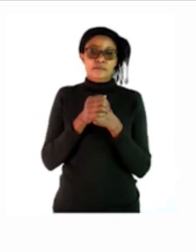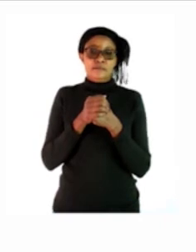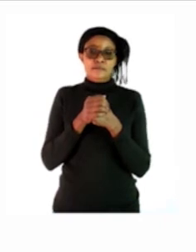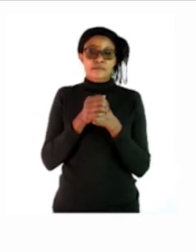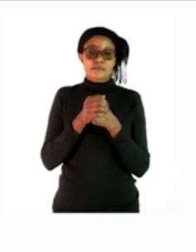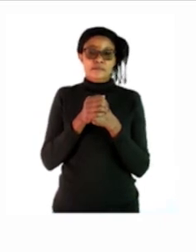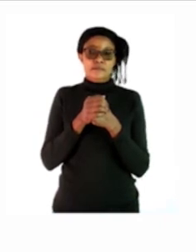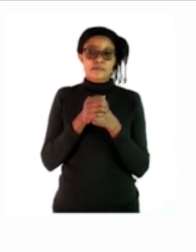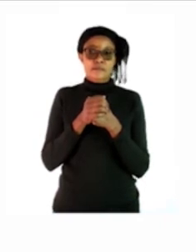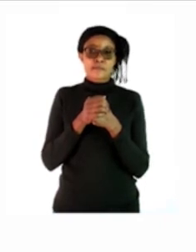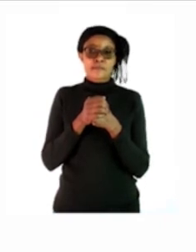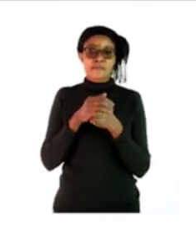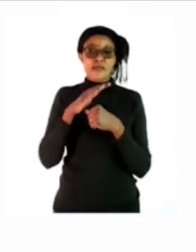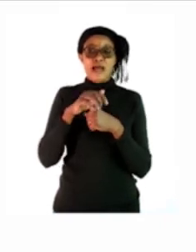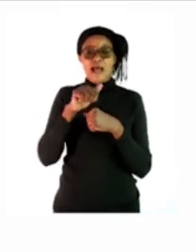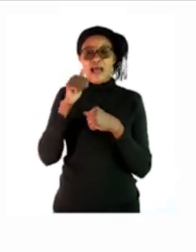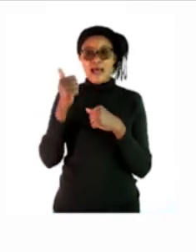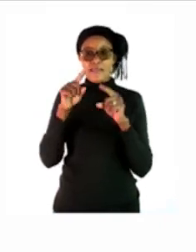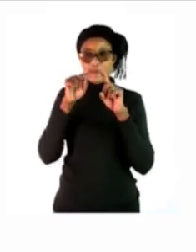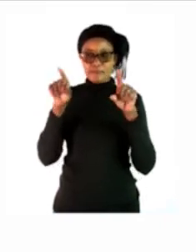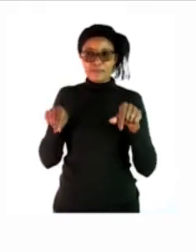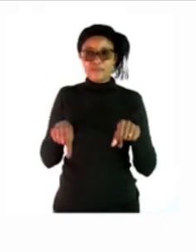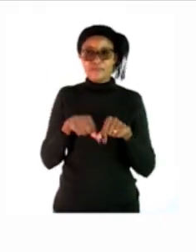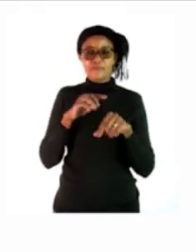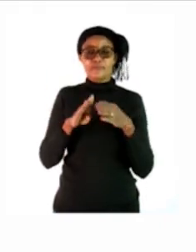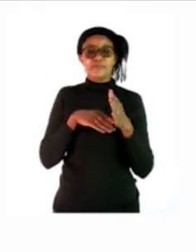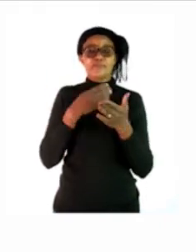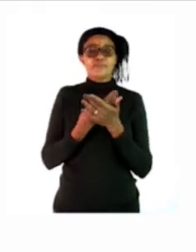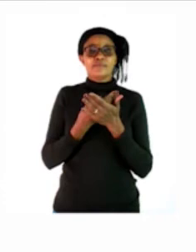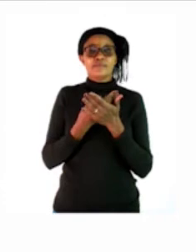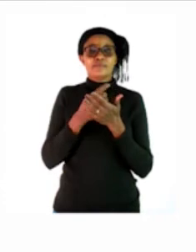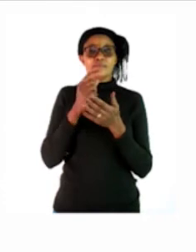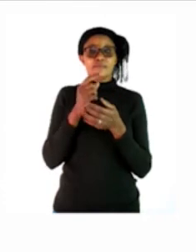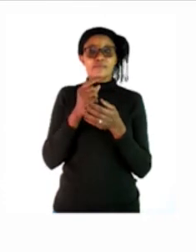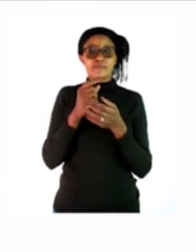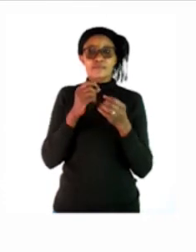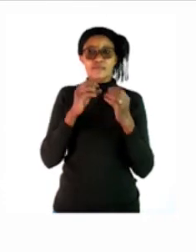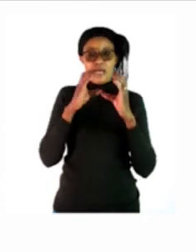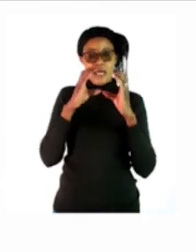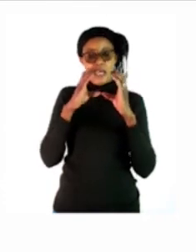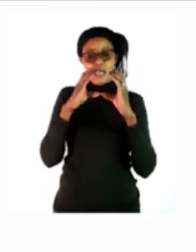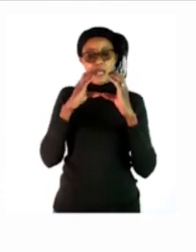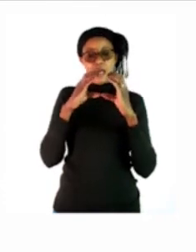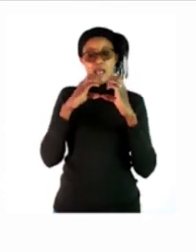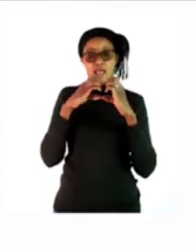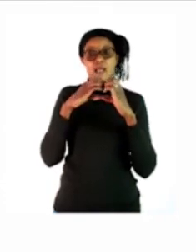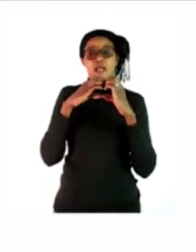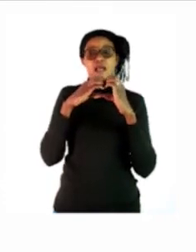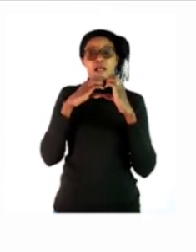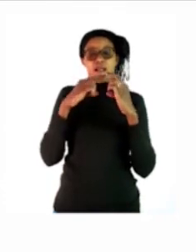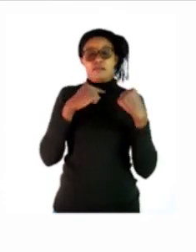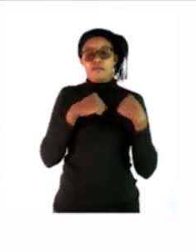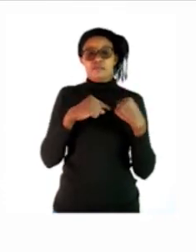Let's go to the next picture. The next picture is a heart. Now let's